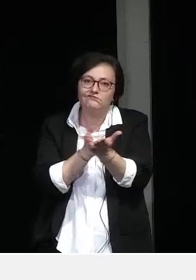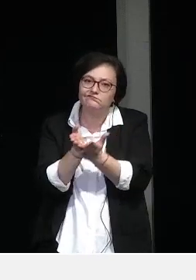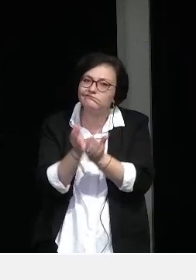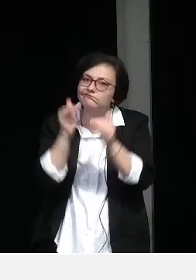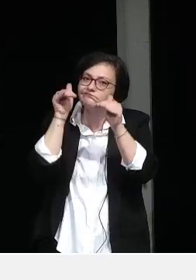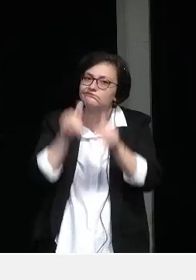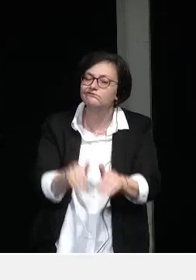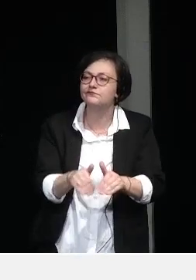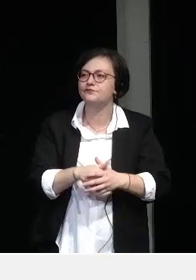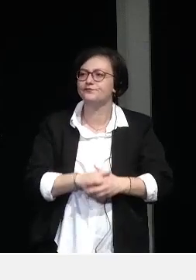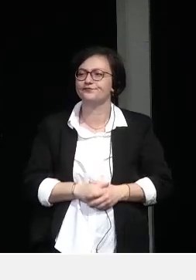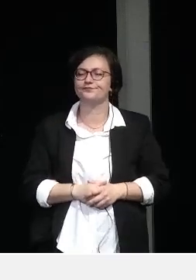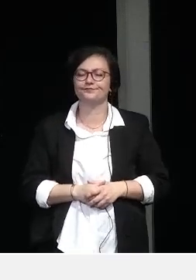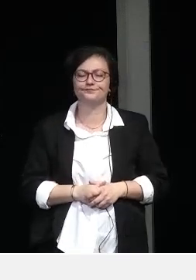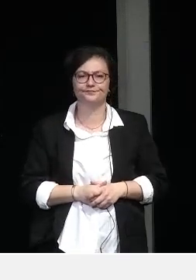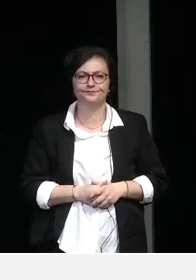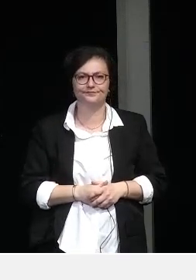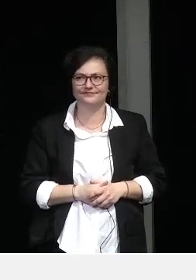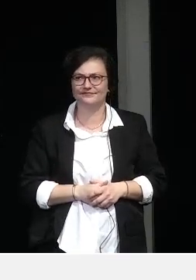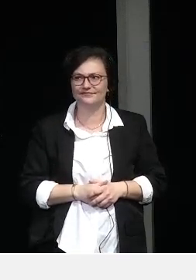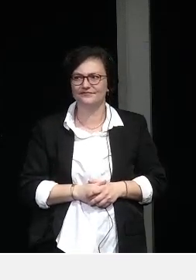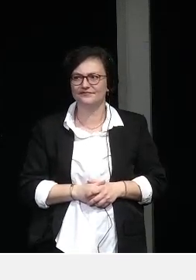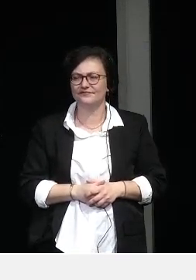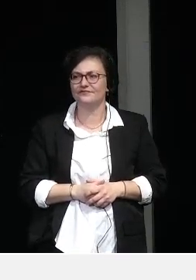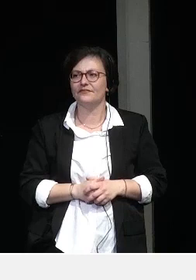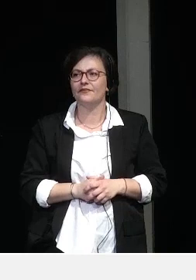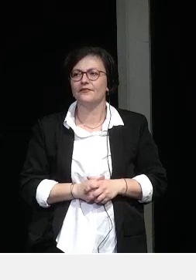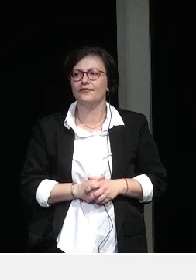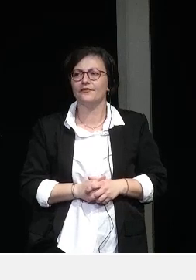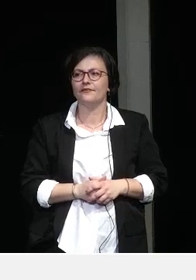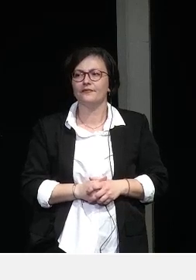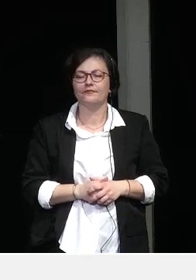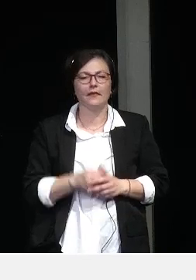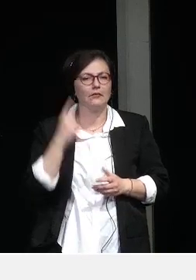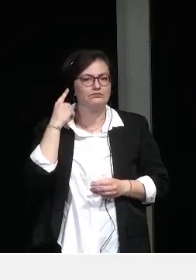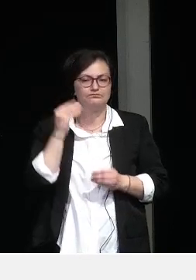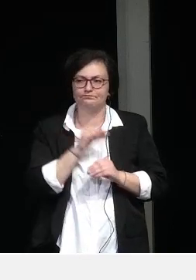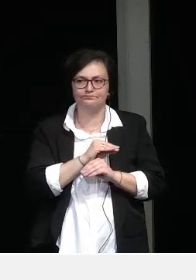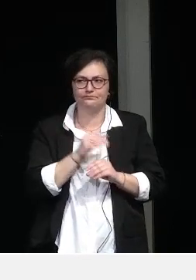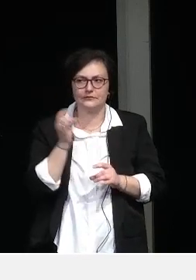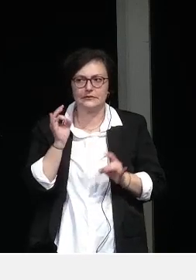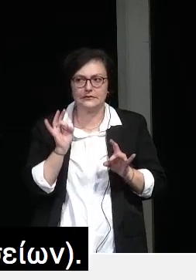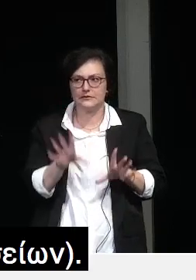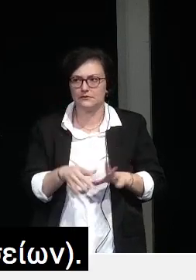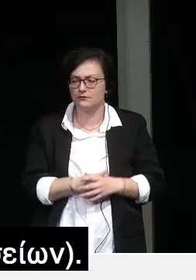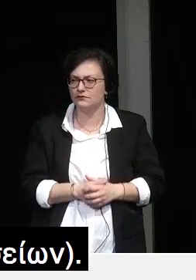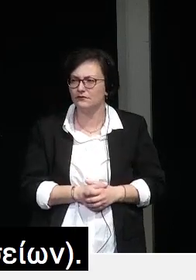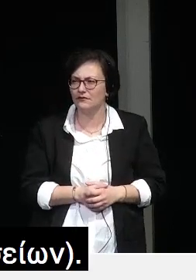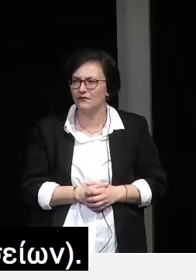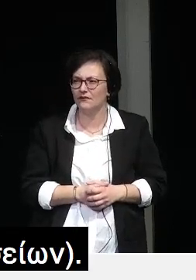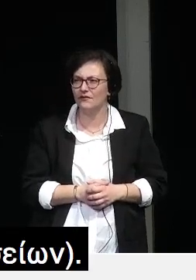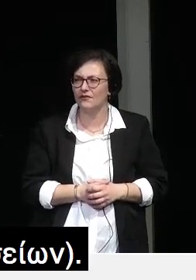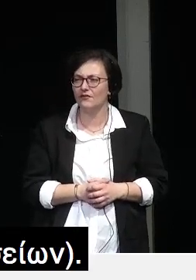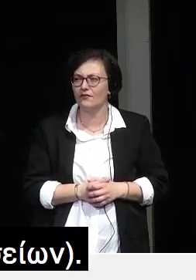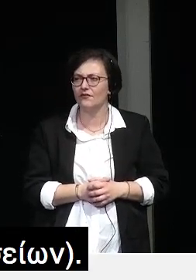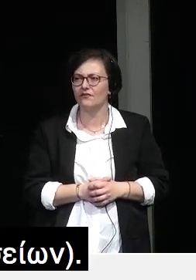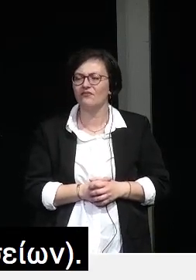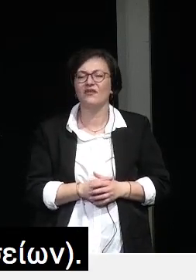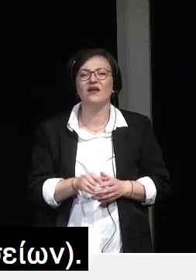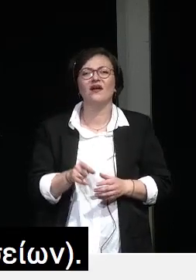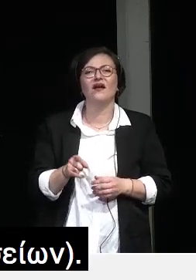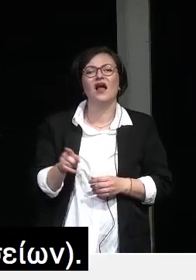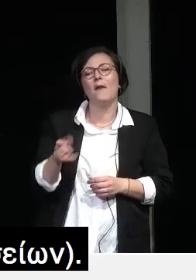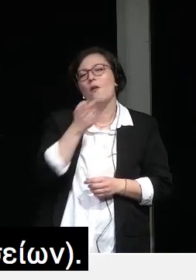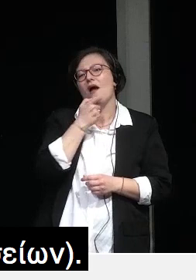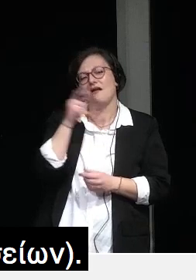add our mantra, a museum is an institution at the service of society. Did you catch that? It's the ICOM definition